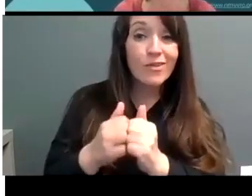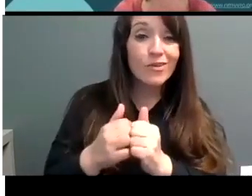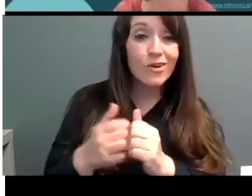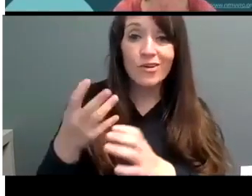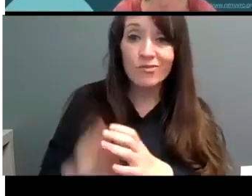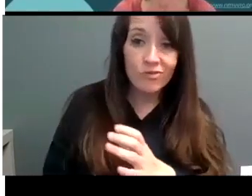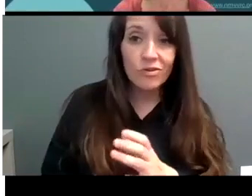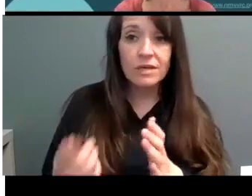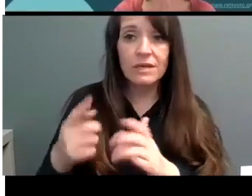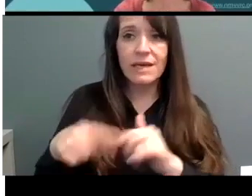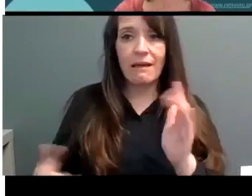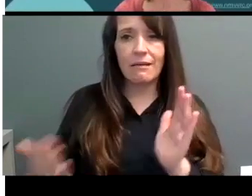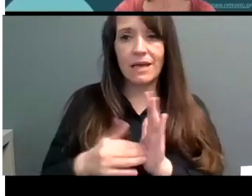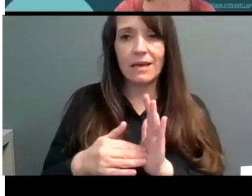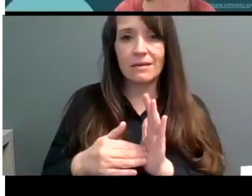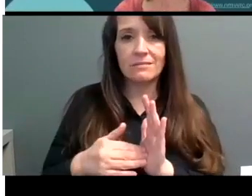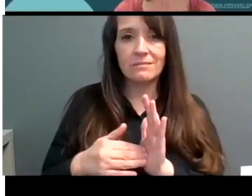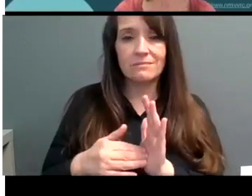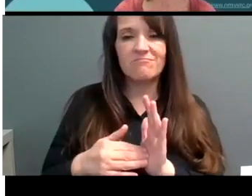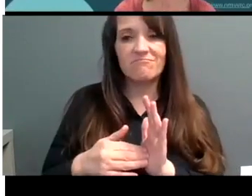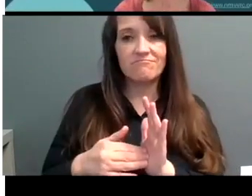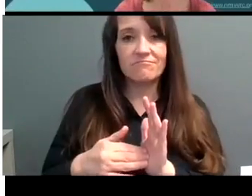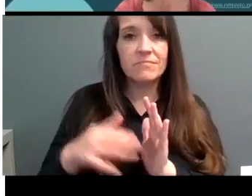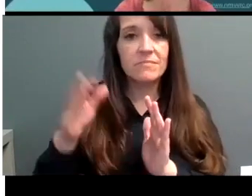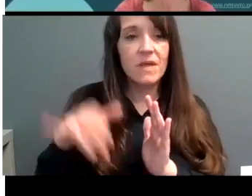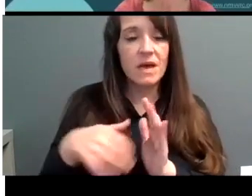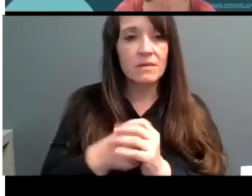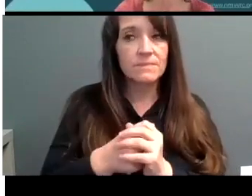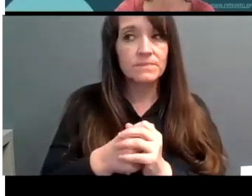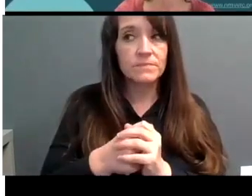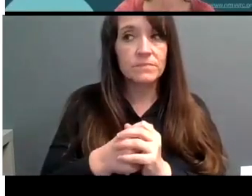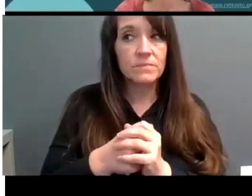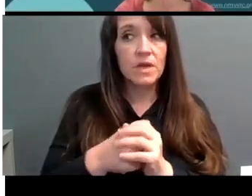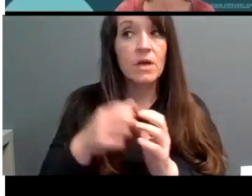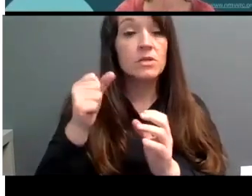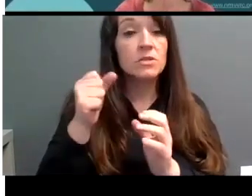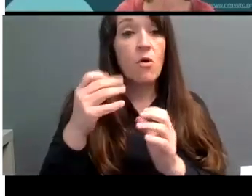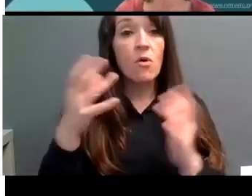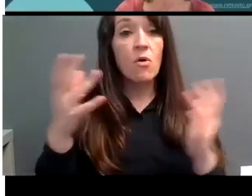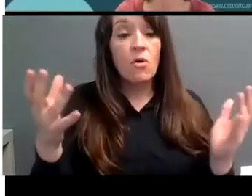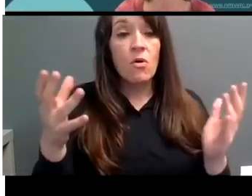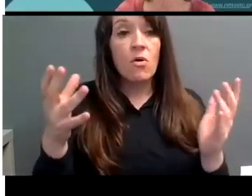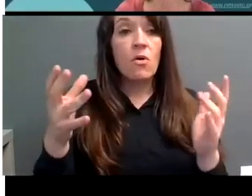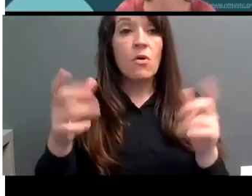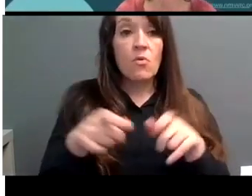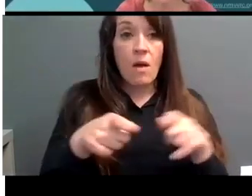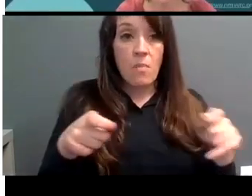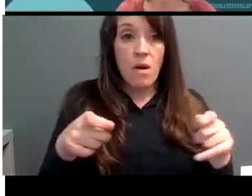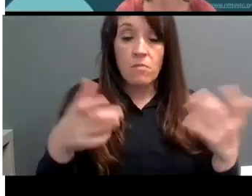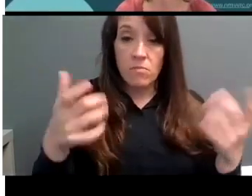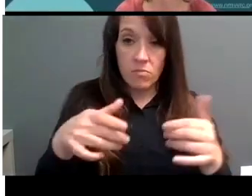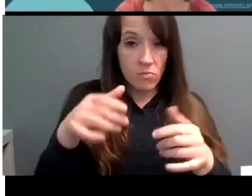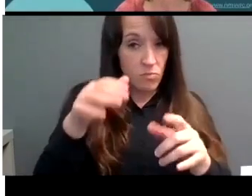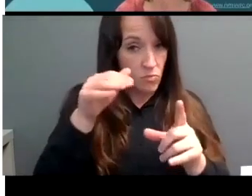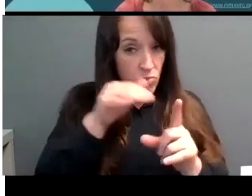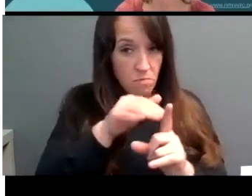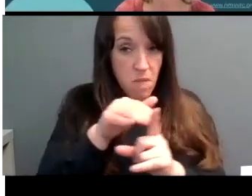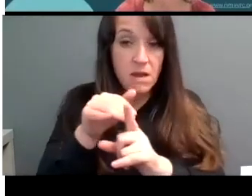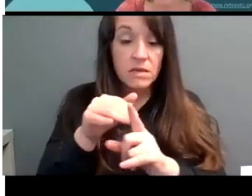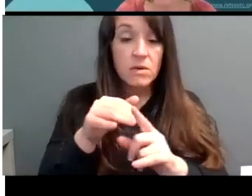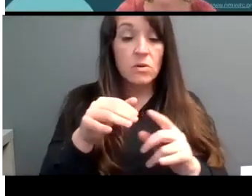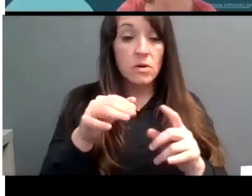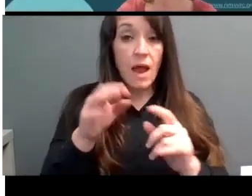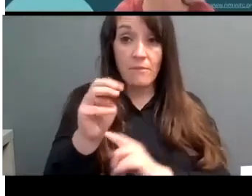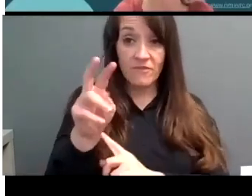lost. Final takeaways, reactions to mass violence incidents are very similar, but they